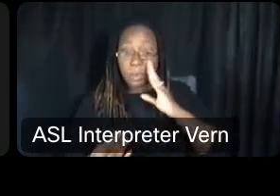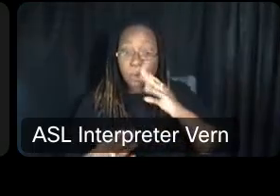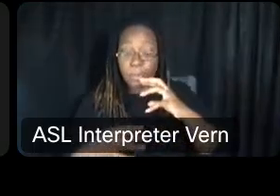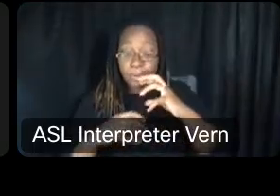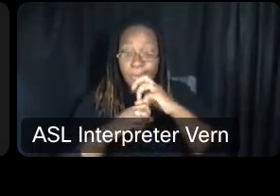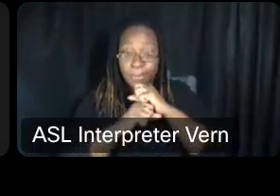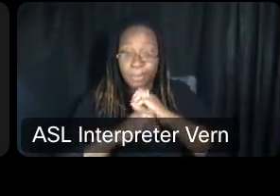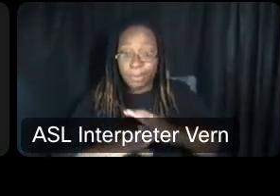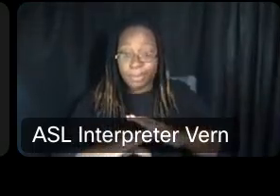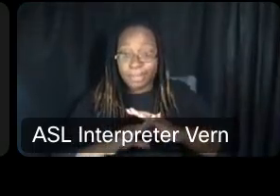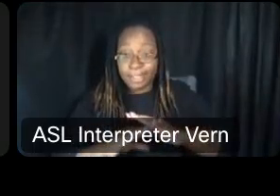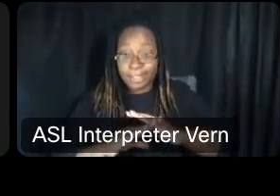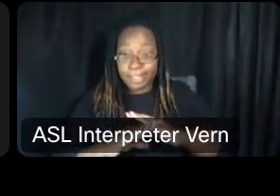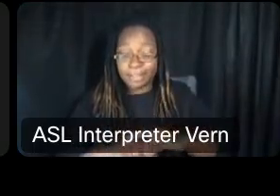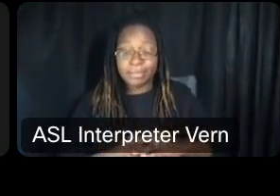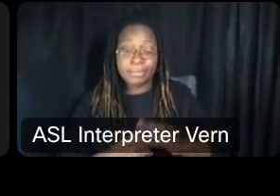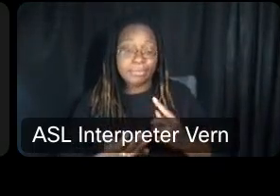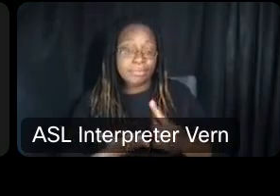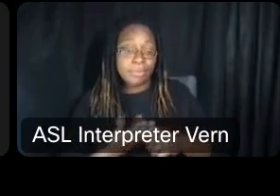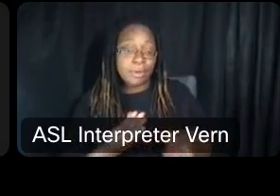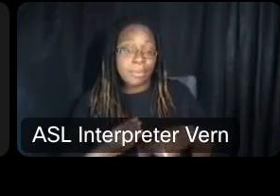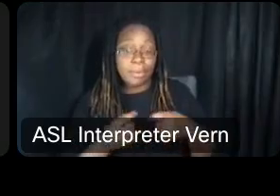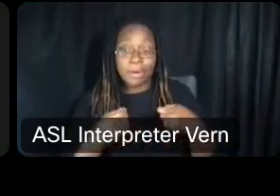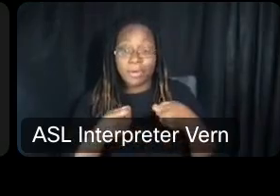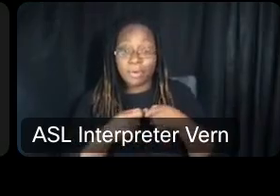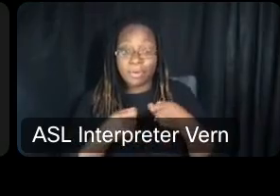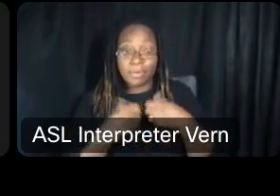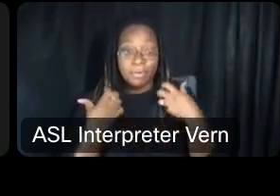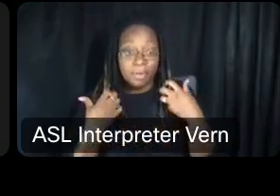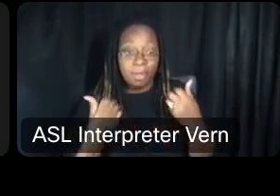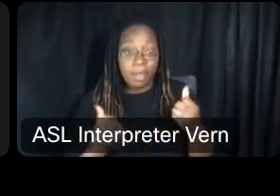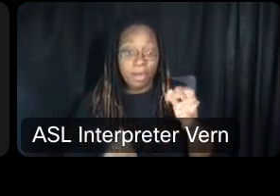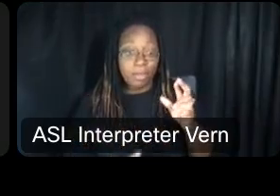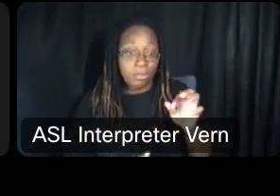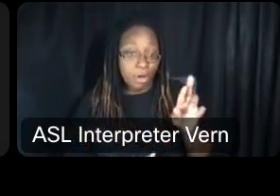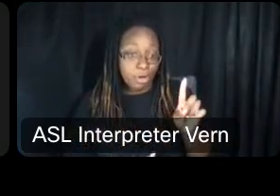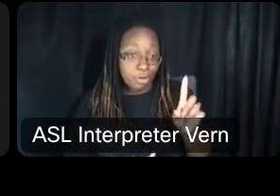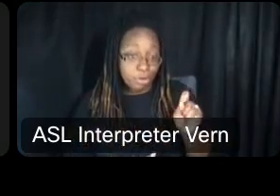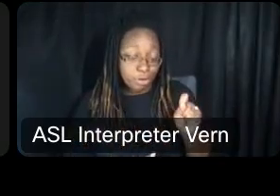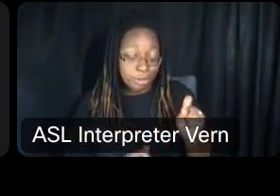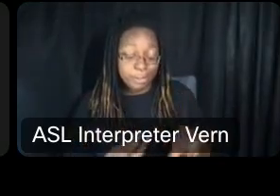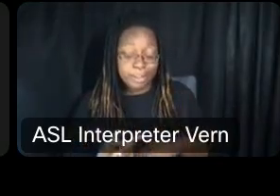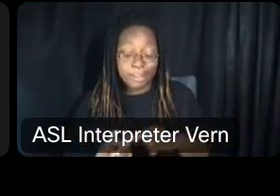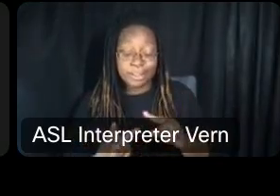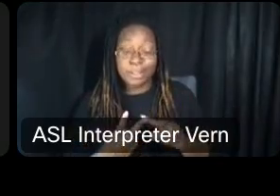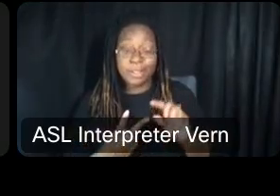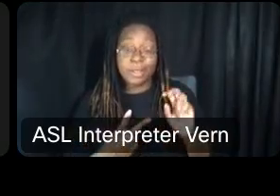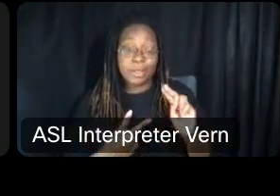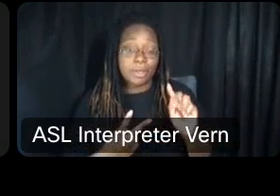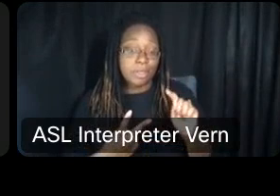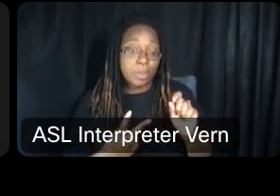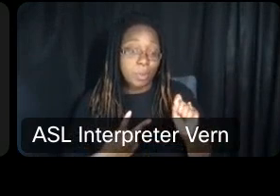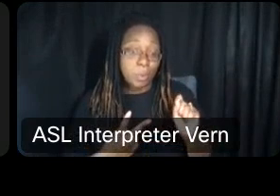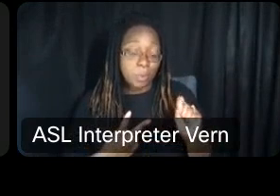about our electronic health records, our notes, our billing, our explanation of